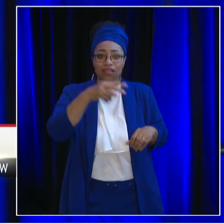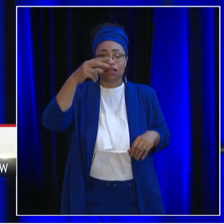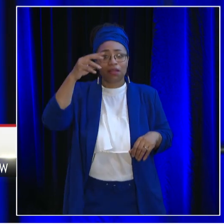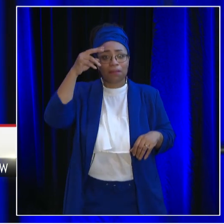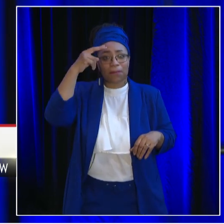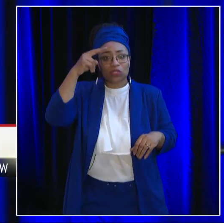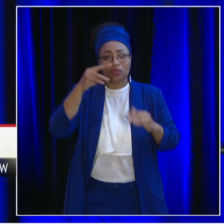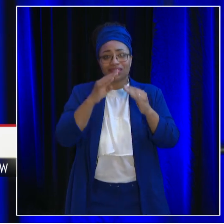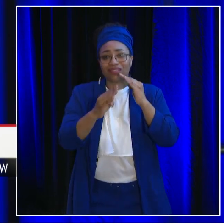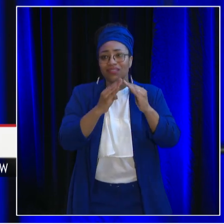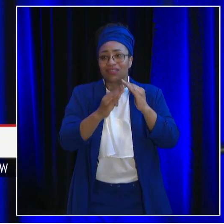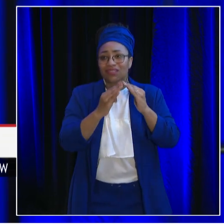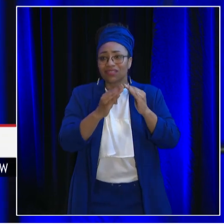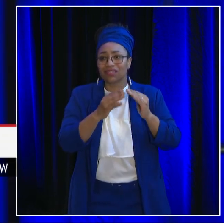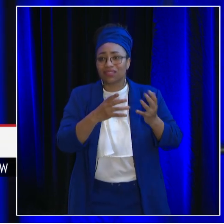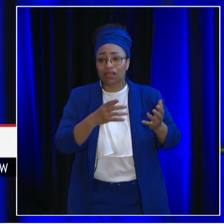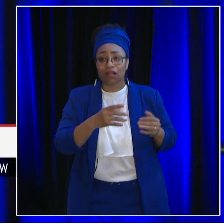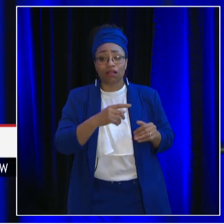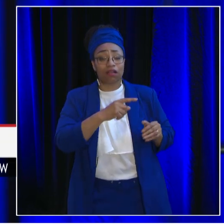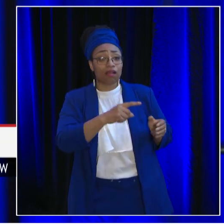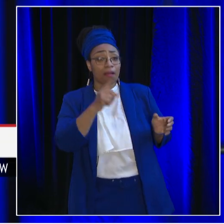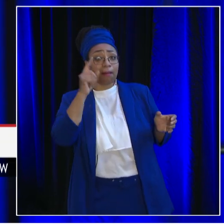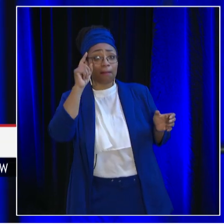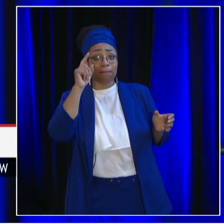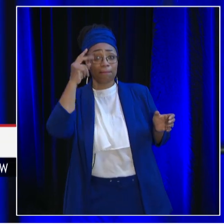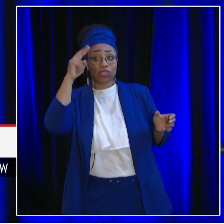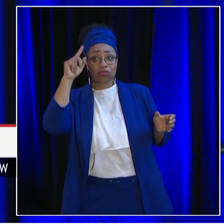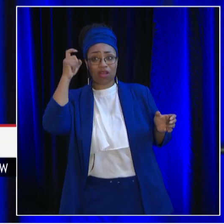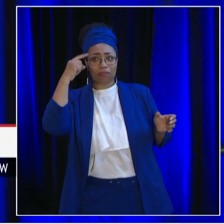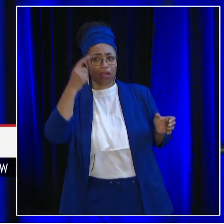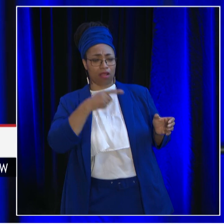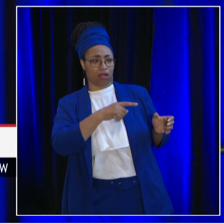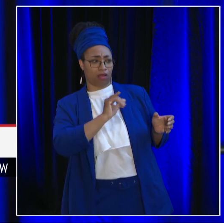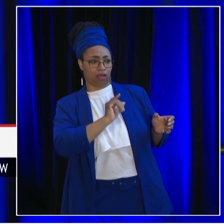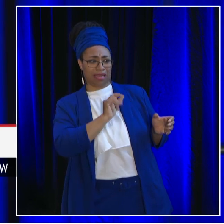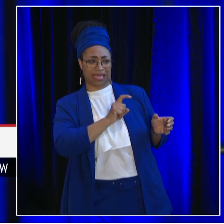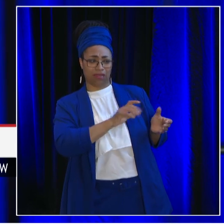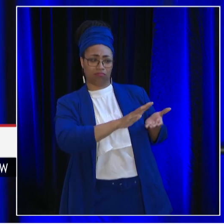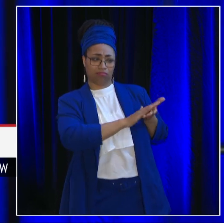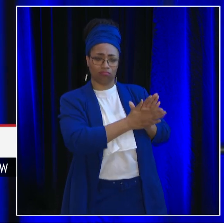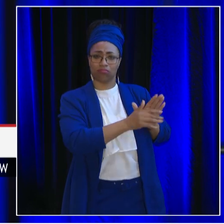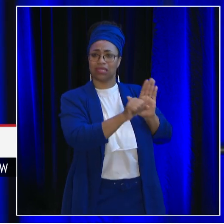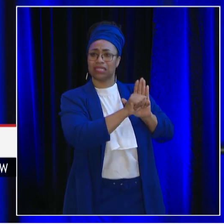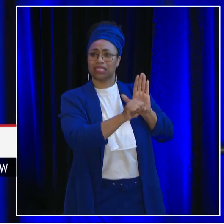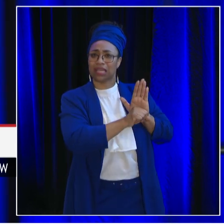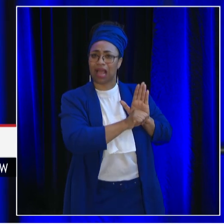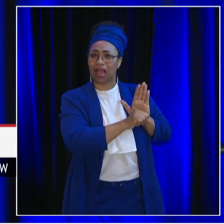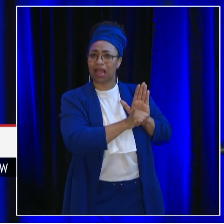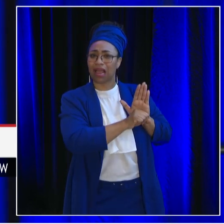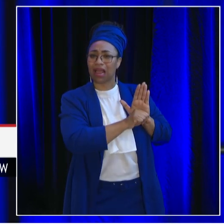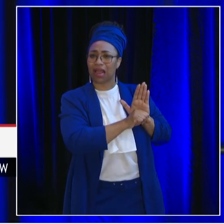Mexico City, the federal district, a state, and it's been a state now for about 6 years. When I visited, they were in the midst